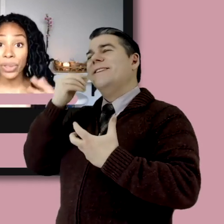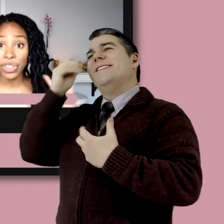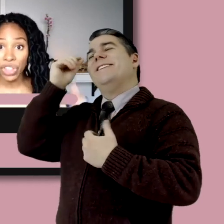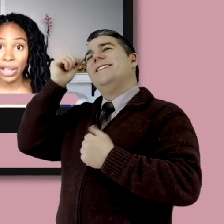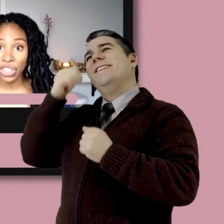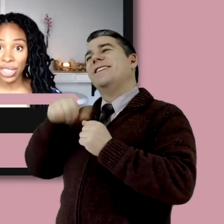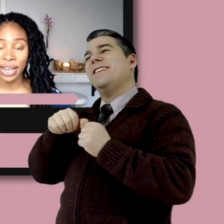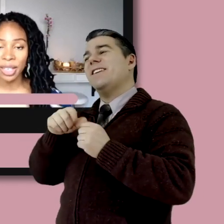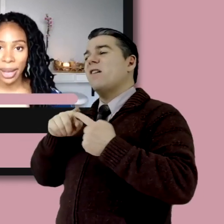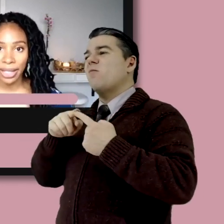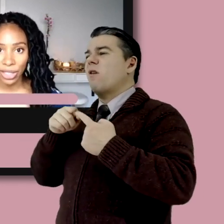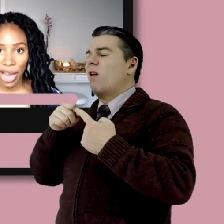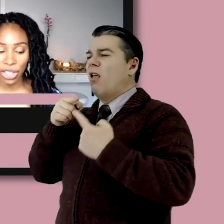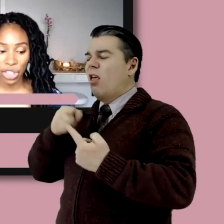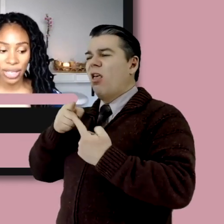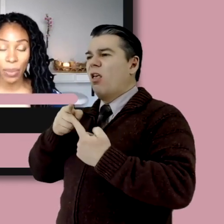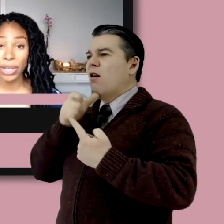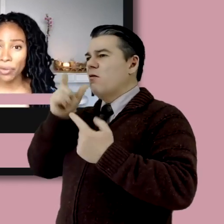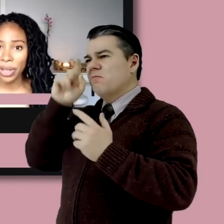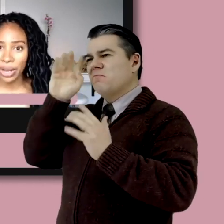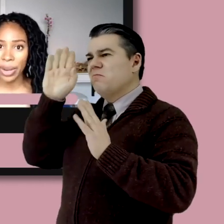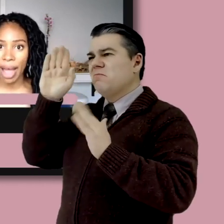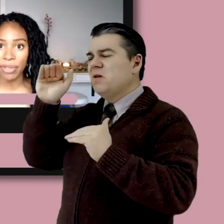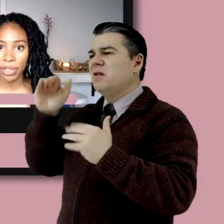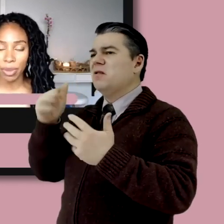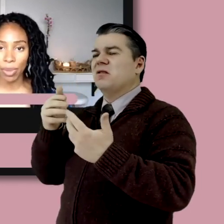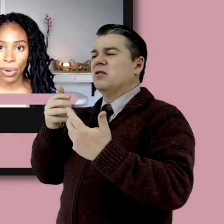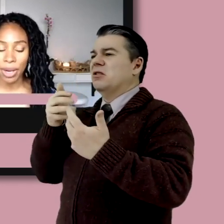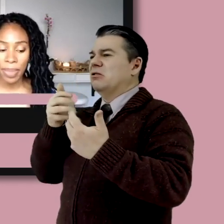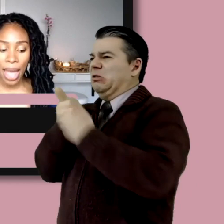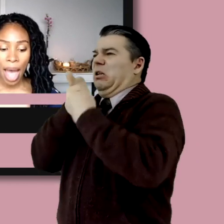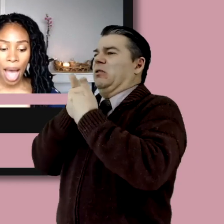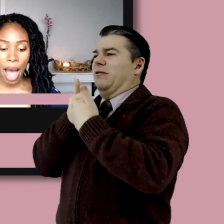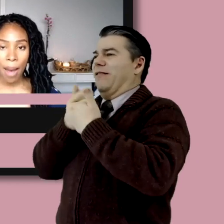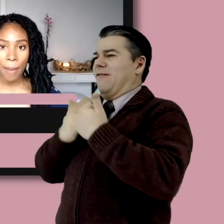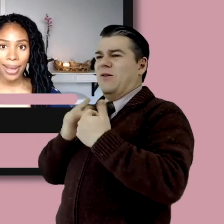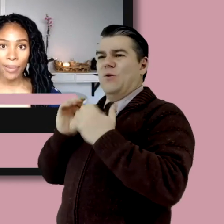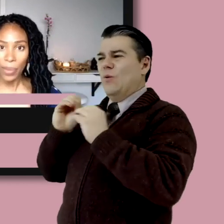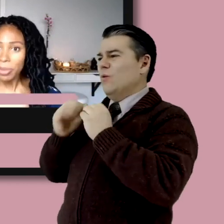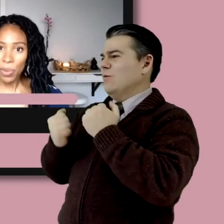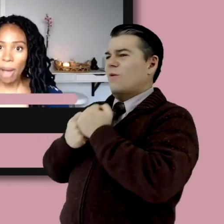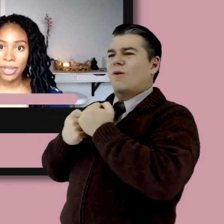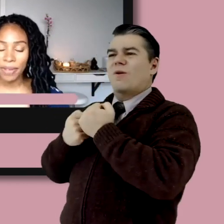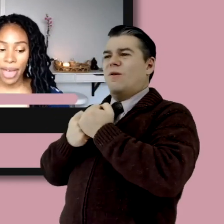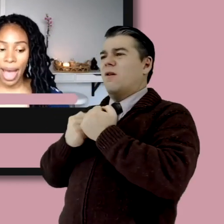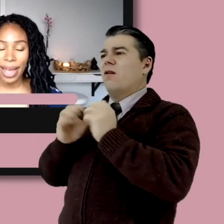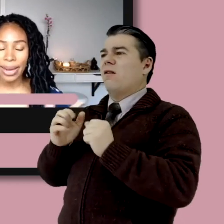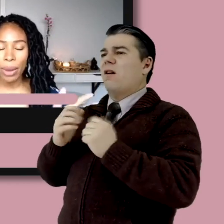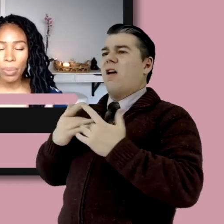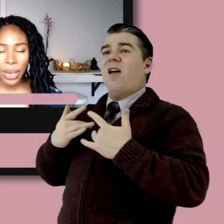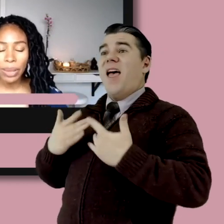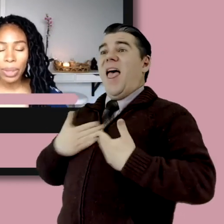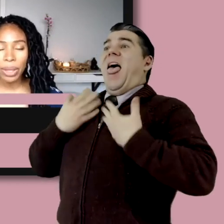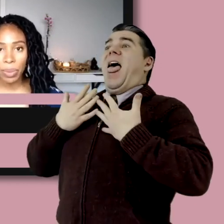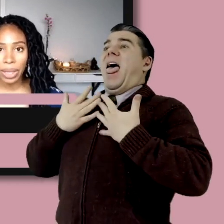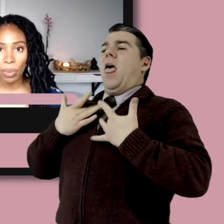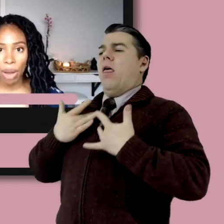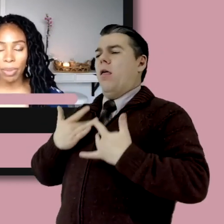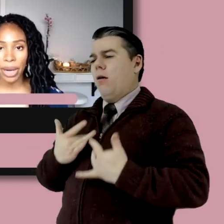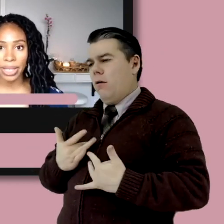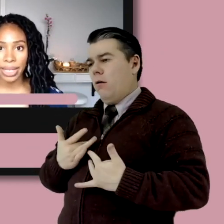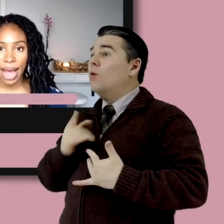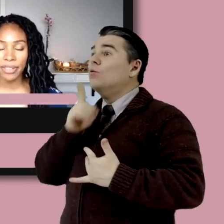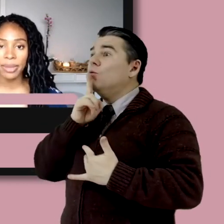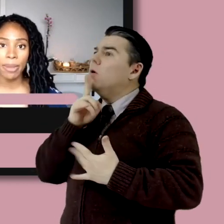met with challenges, unexpected challenges, and we don't feel like we have the support, we can be robbed of that. And I really, really, really